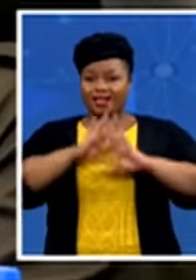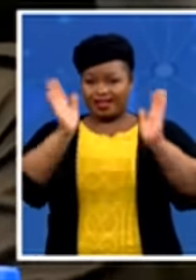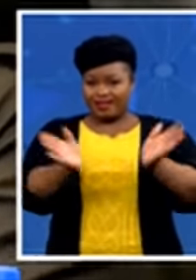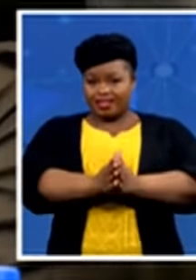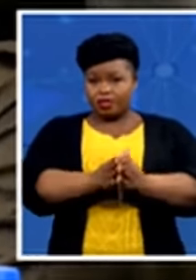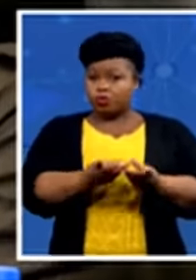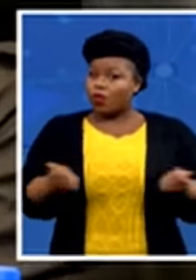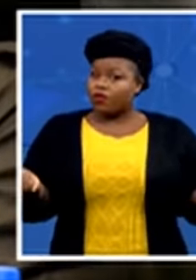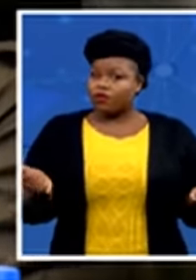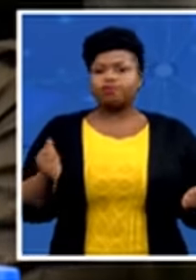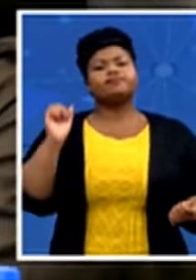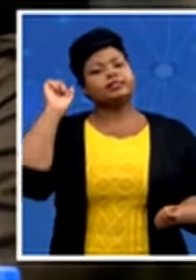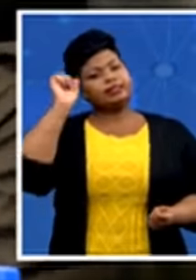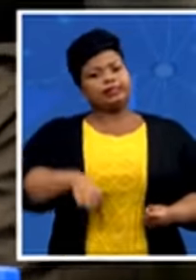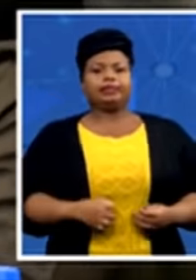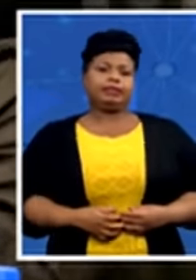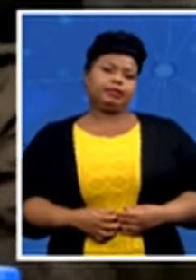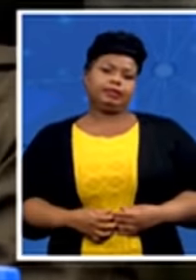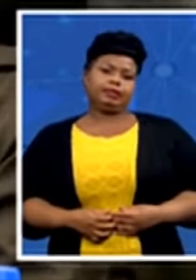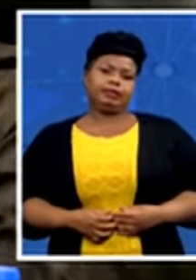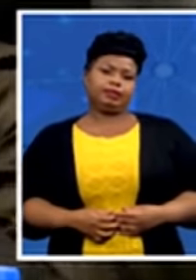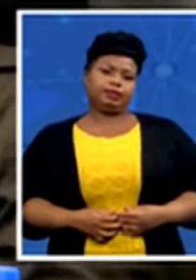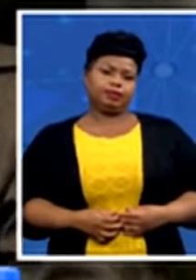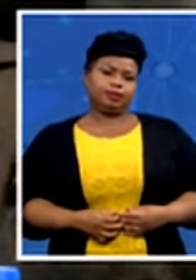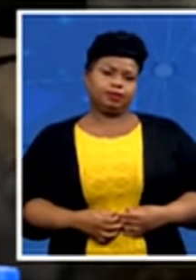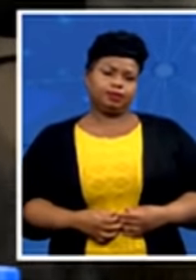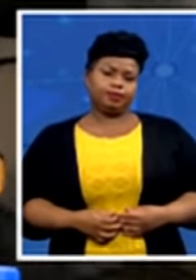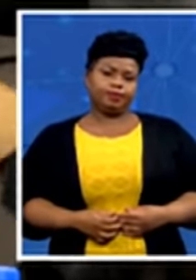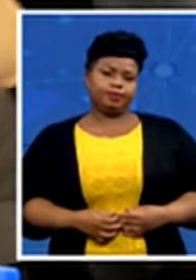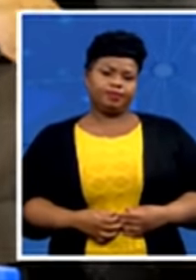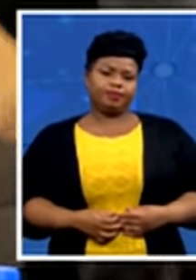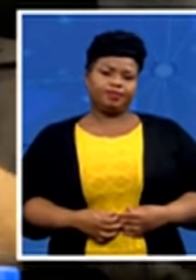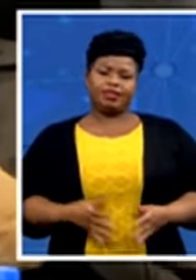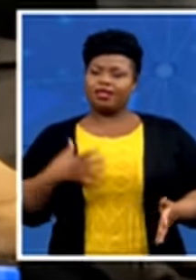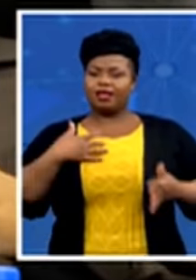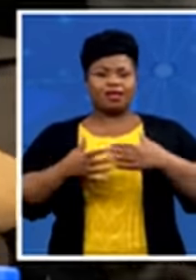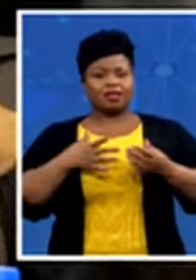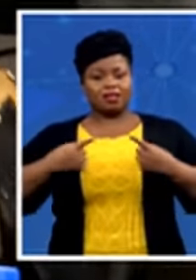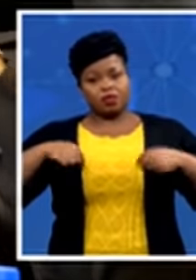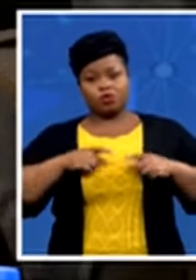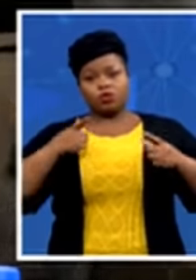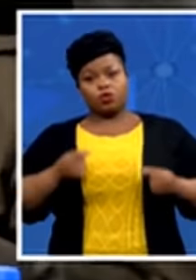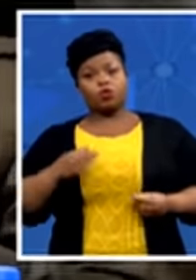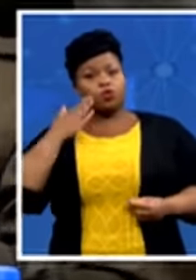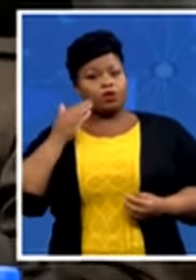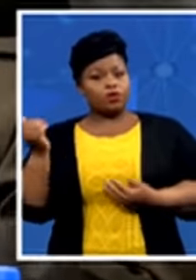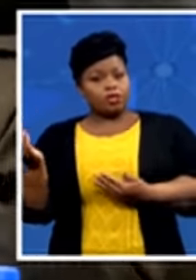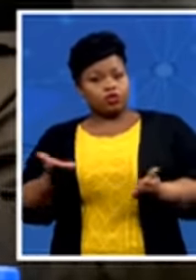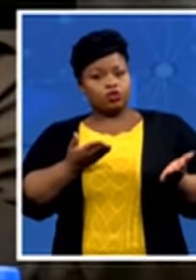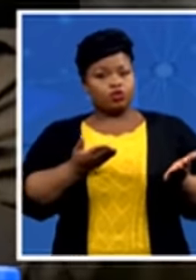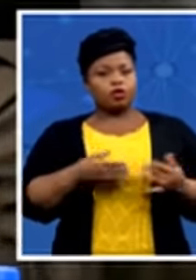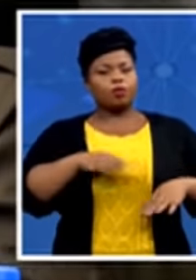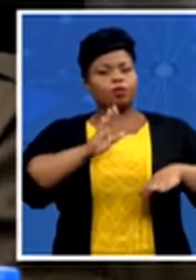We will, and every step of the way, as and when we introduce some of these milestones from the 1st